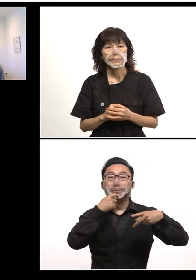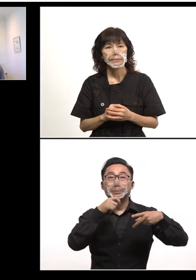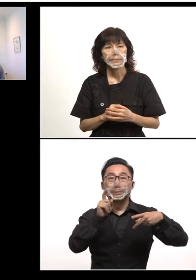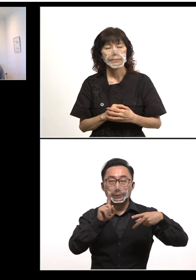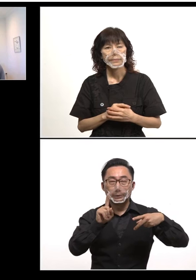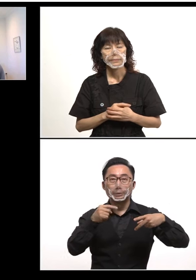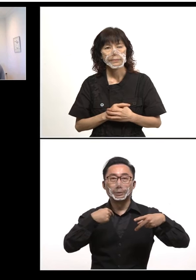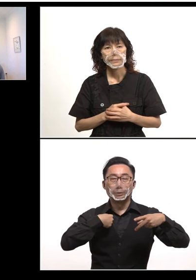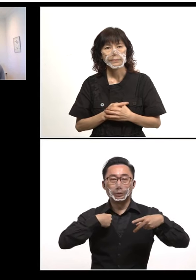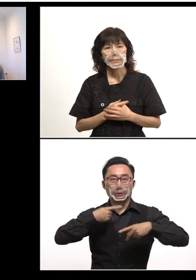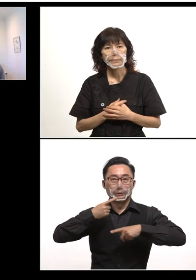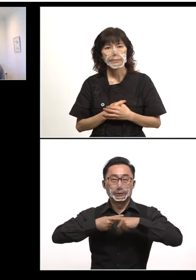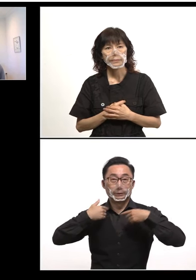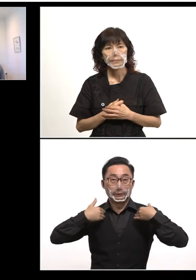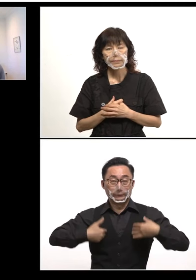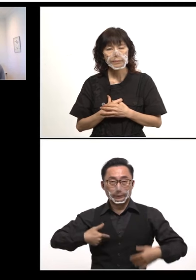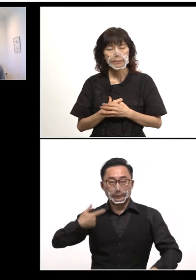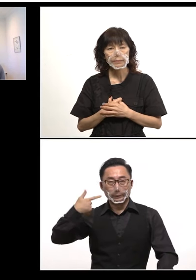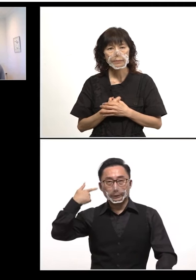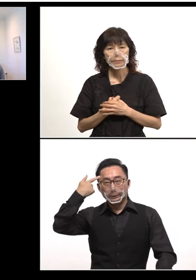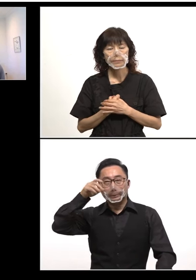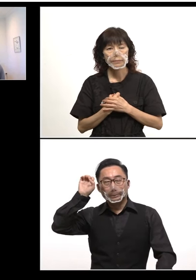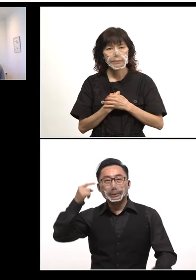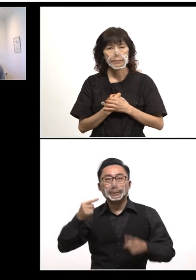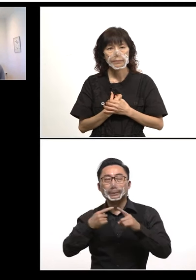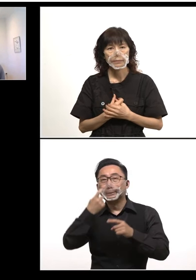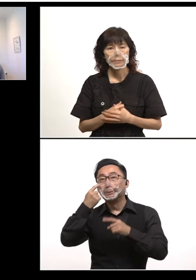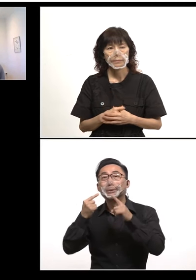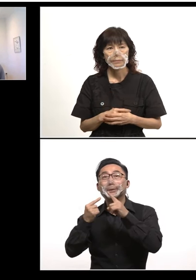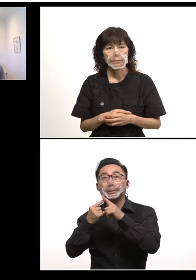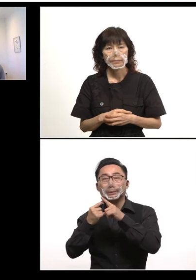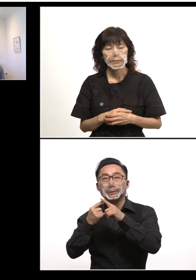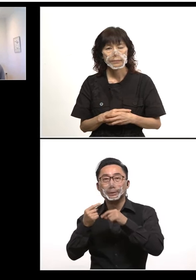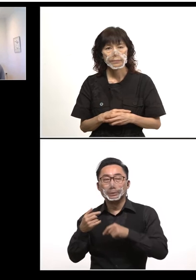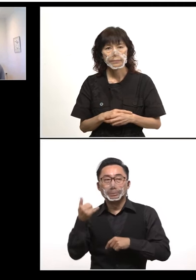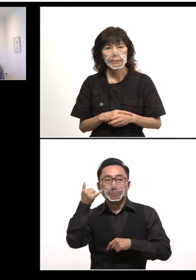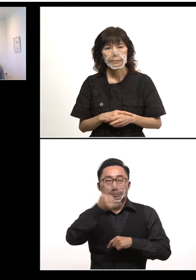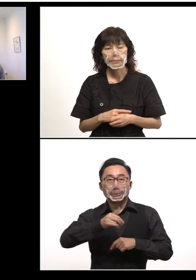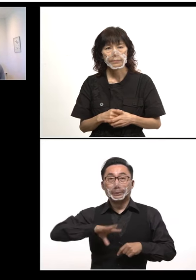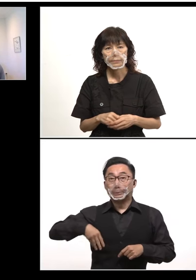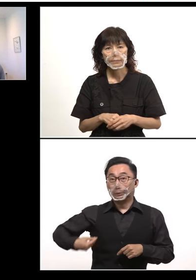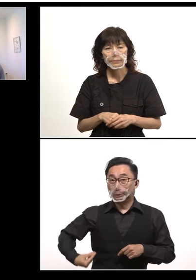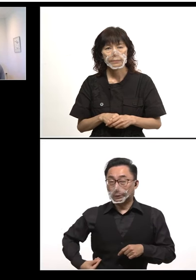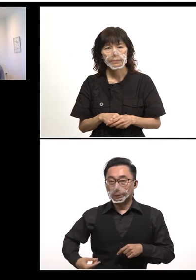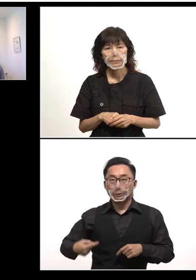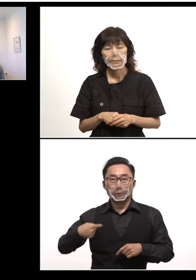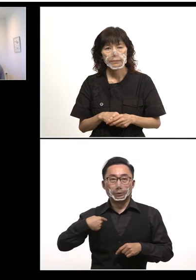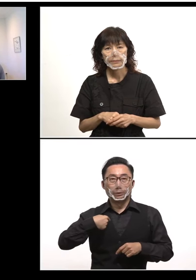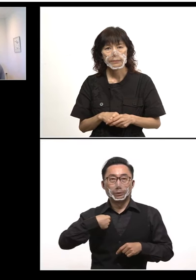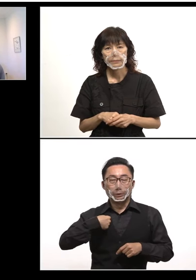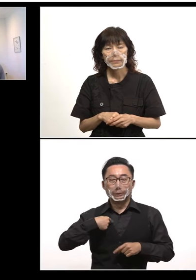male. I'm not a disabled Cambodian male. So when we were devising the Buffalo